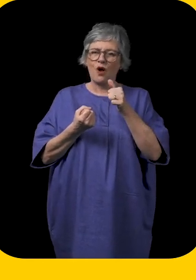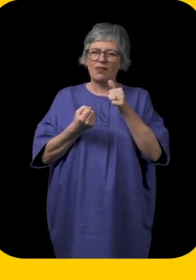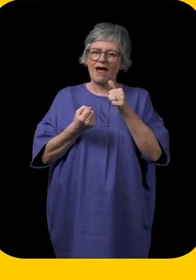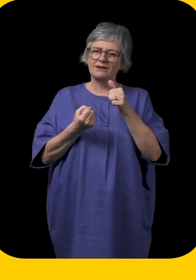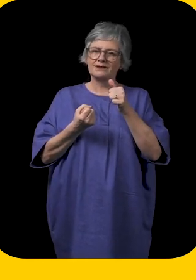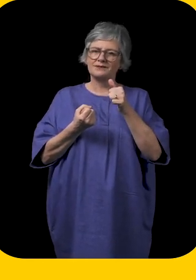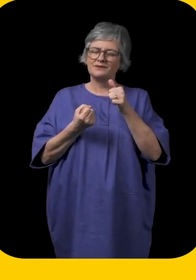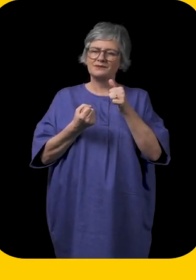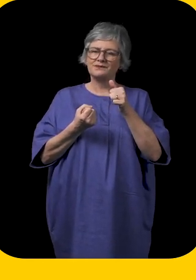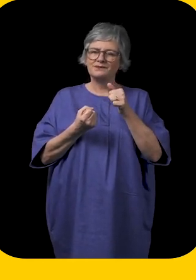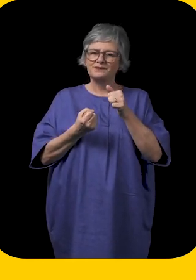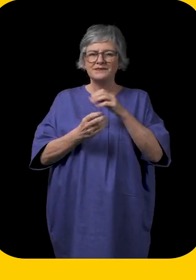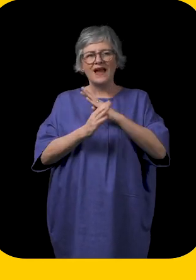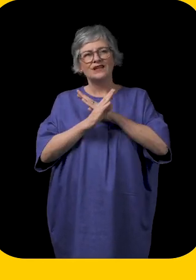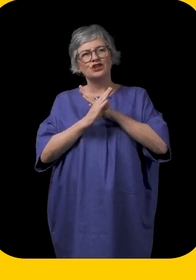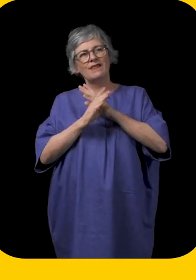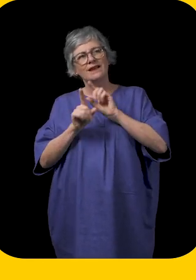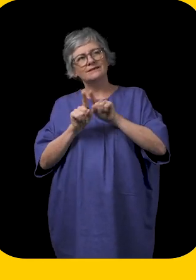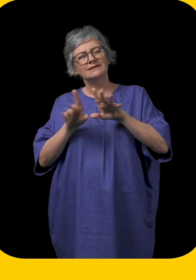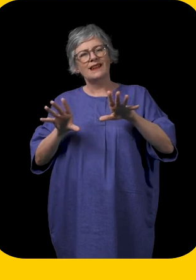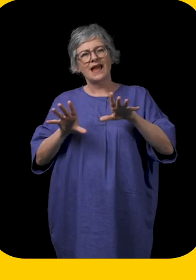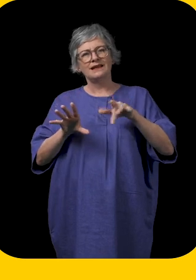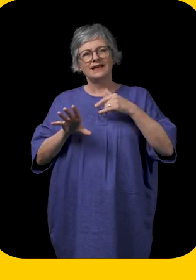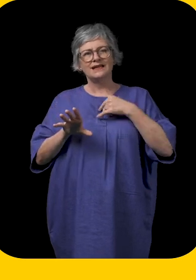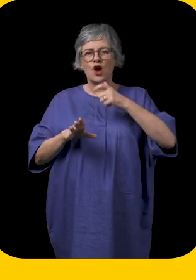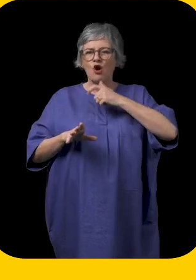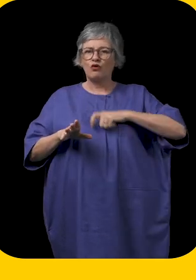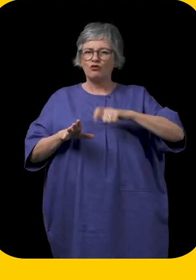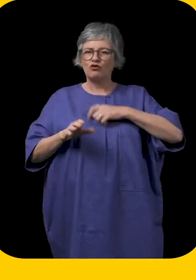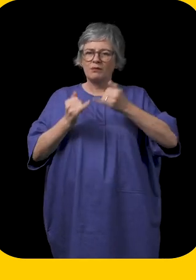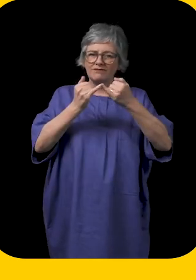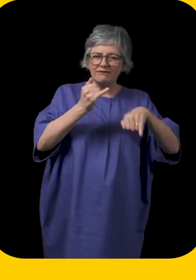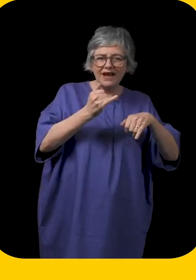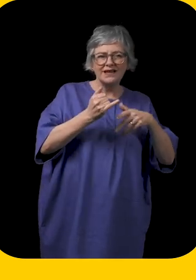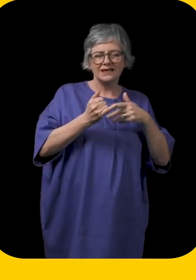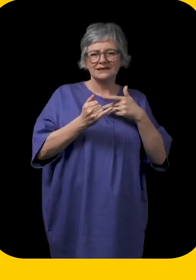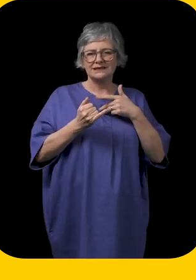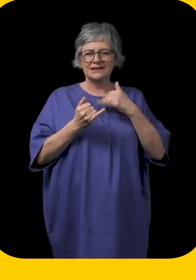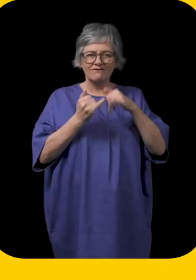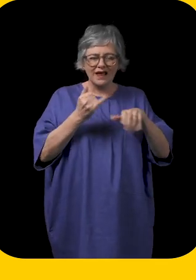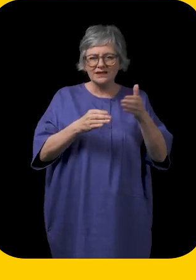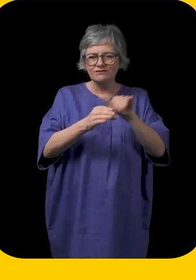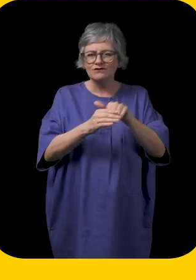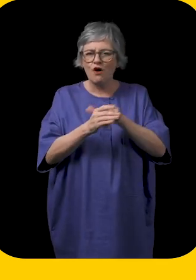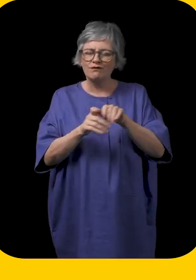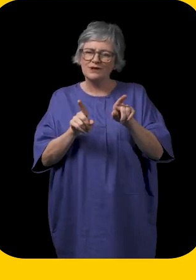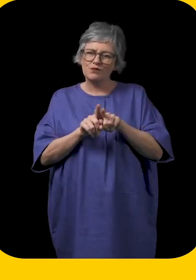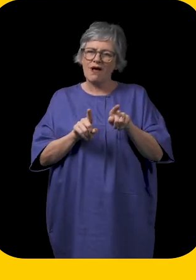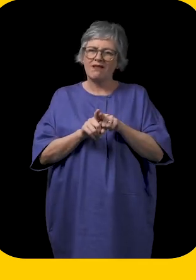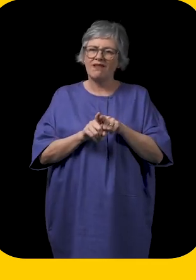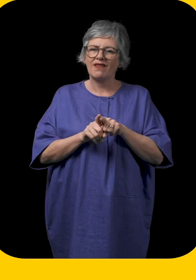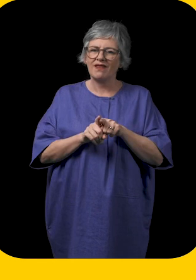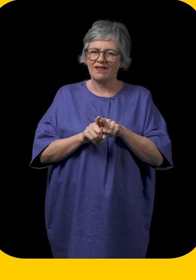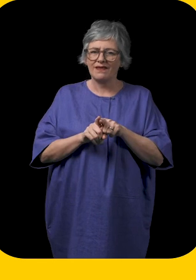It's not angelic. It's human. It's got human flaws and human, human failings in it.